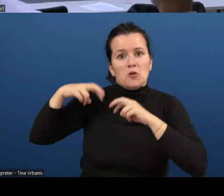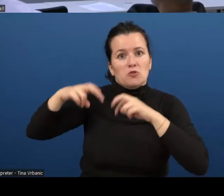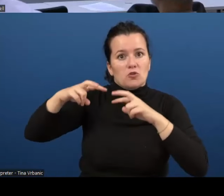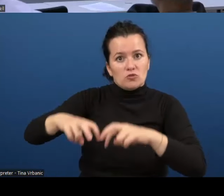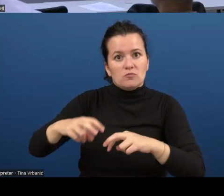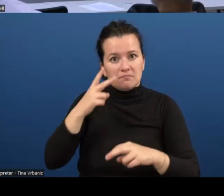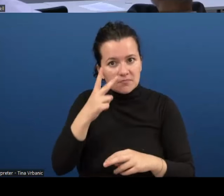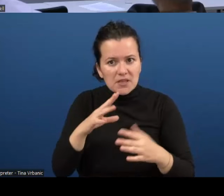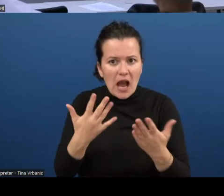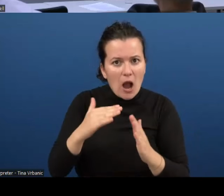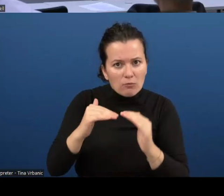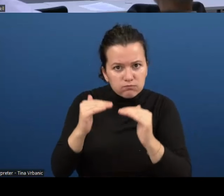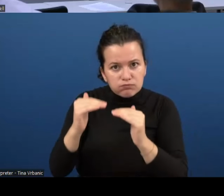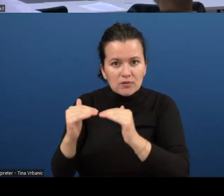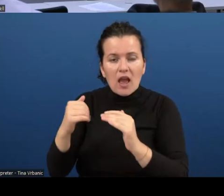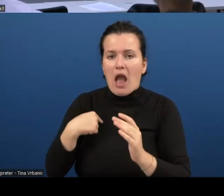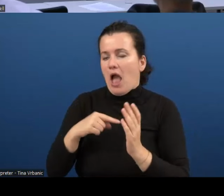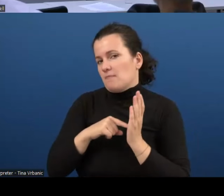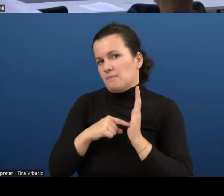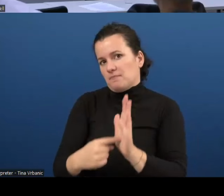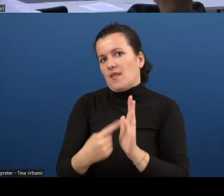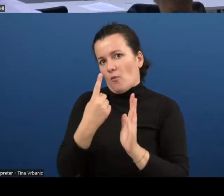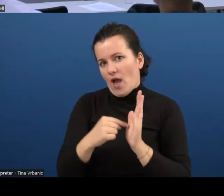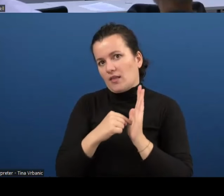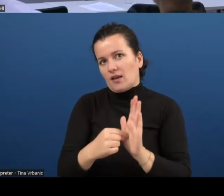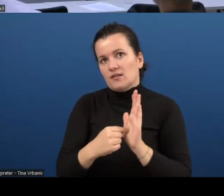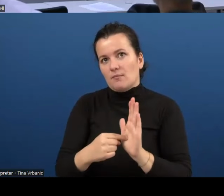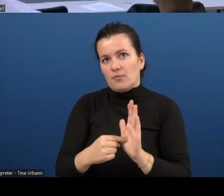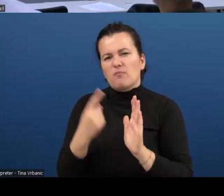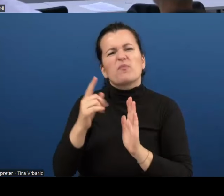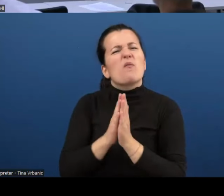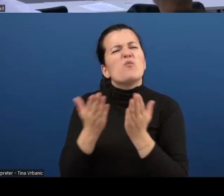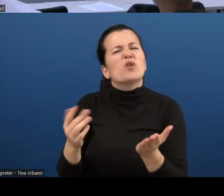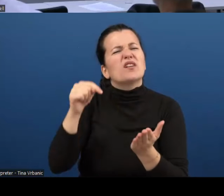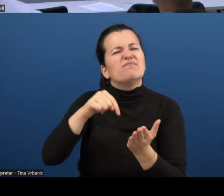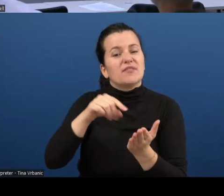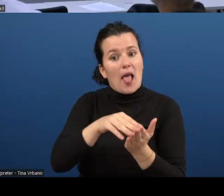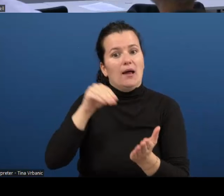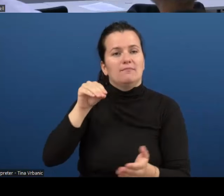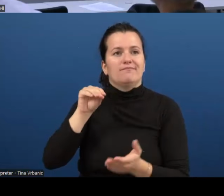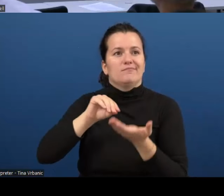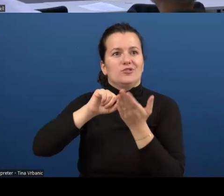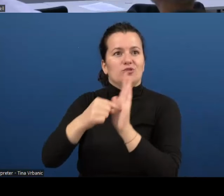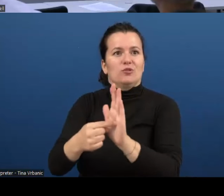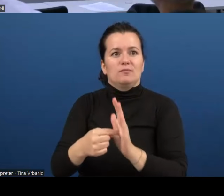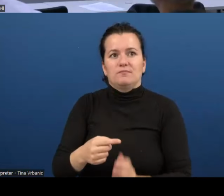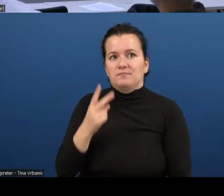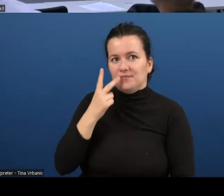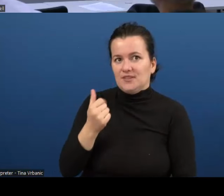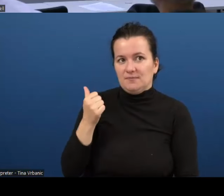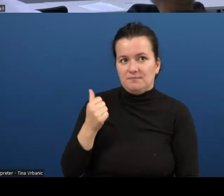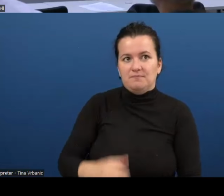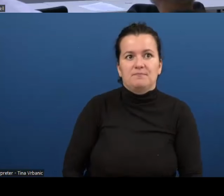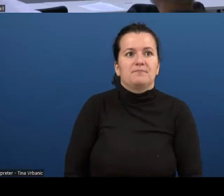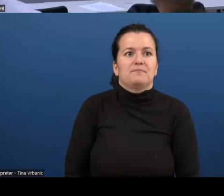And I will show one example just from the literature where people try. So what they created is kind